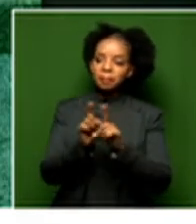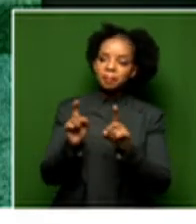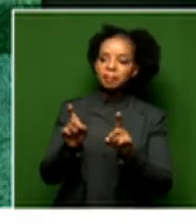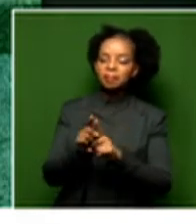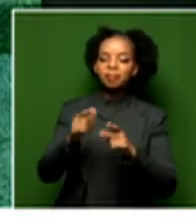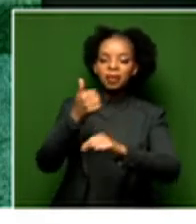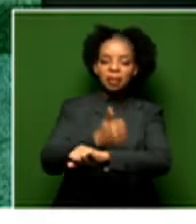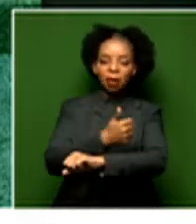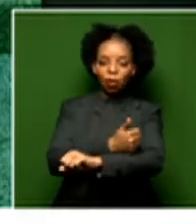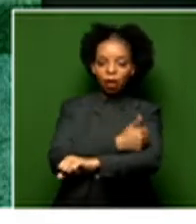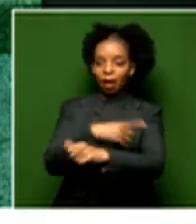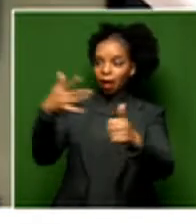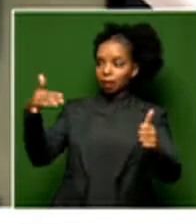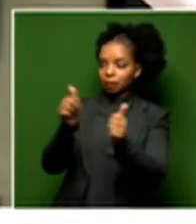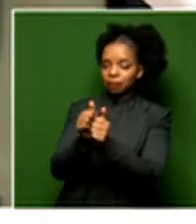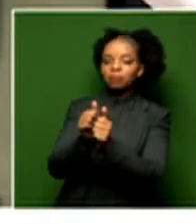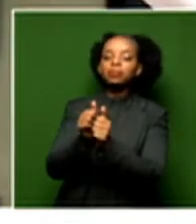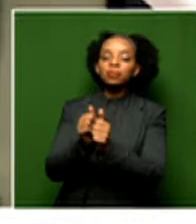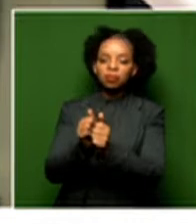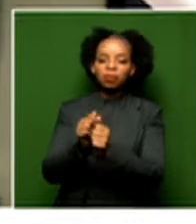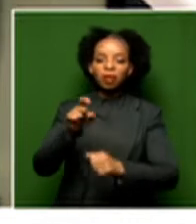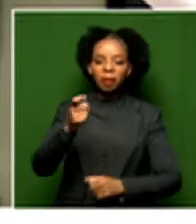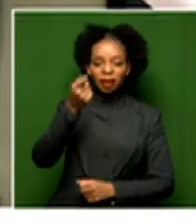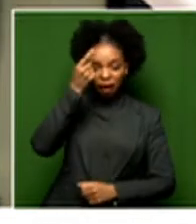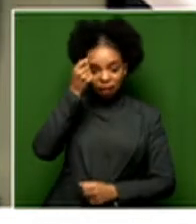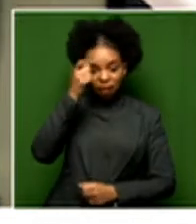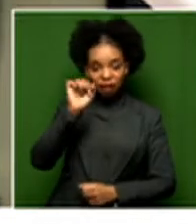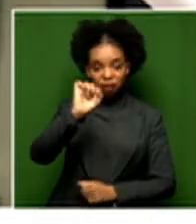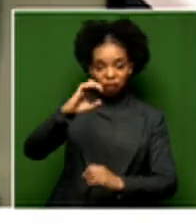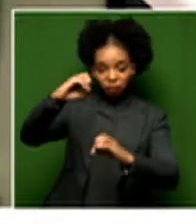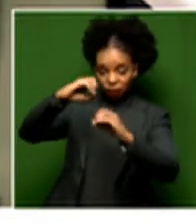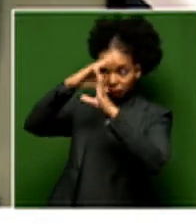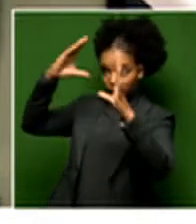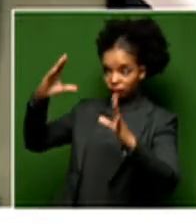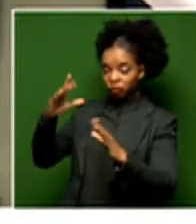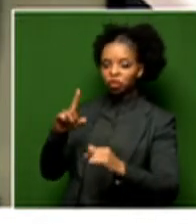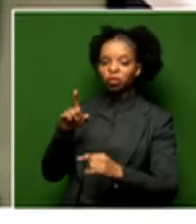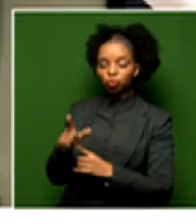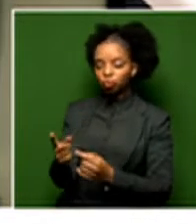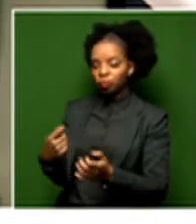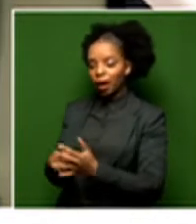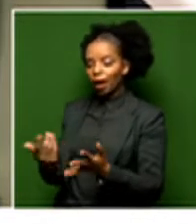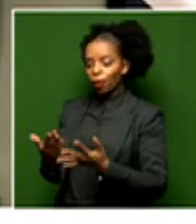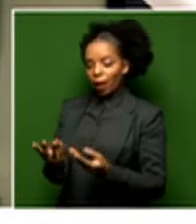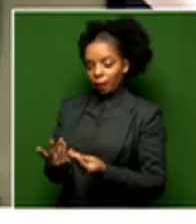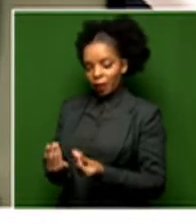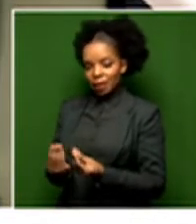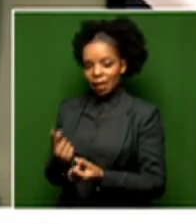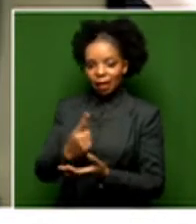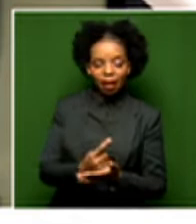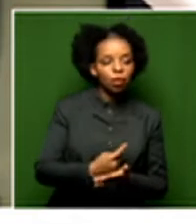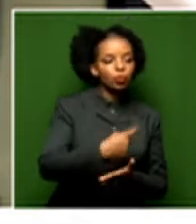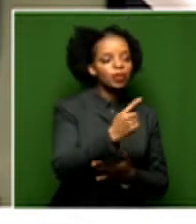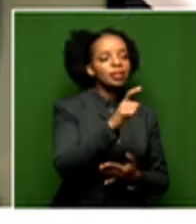needs to understand your vision, from where you source the material to where you sell the actual finished product. So you need to